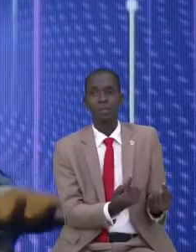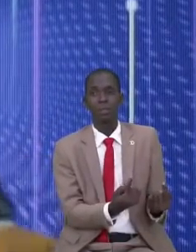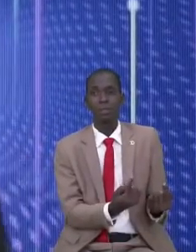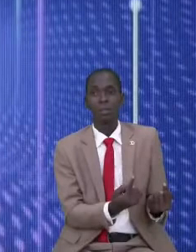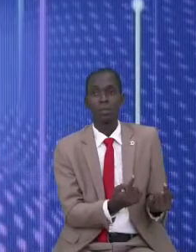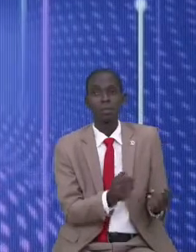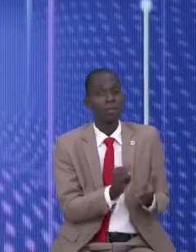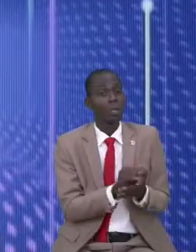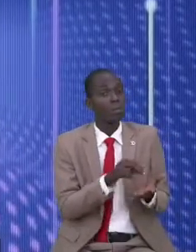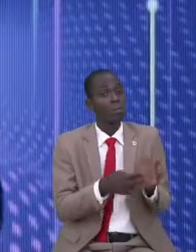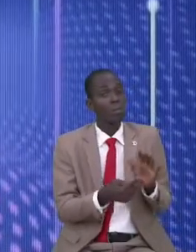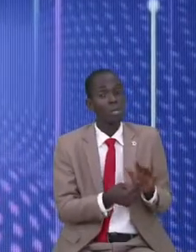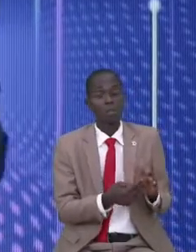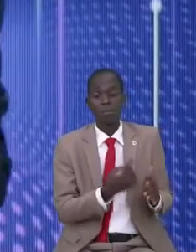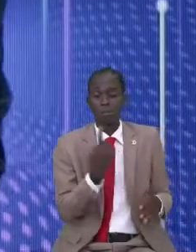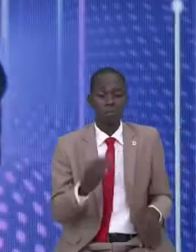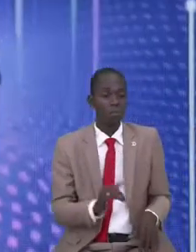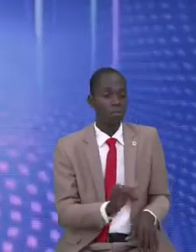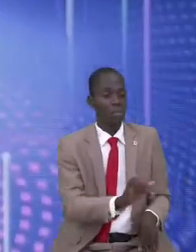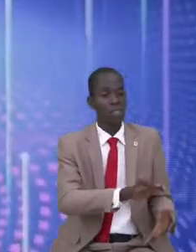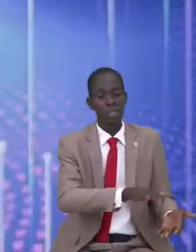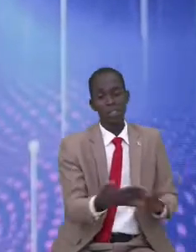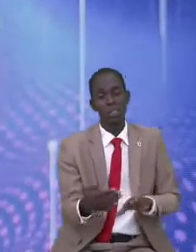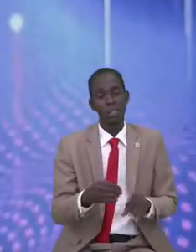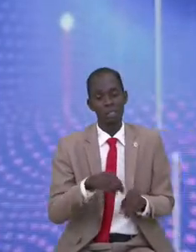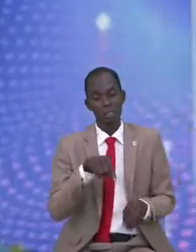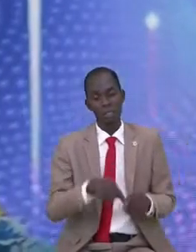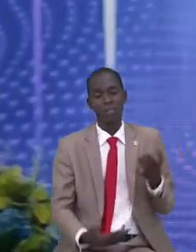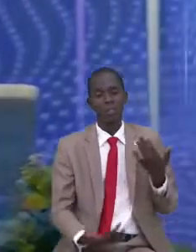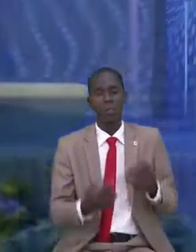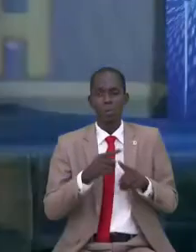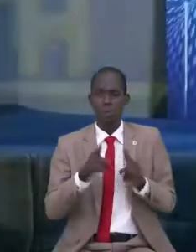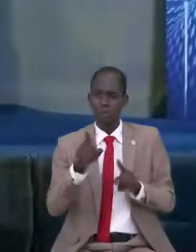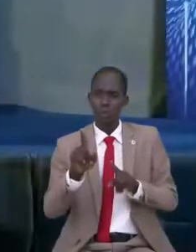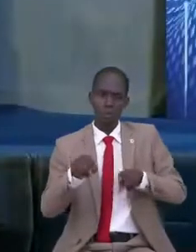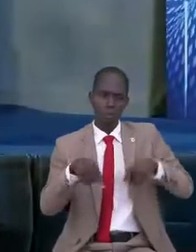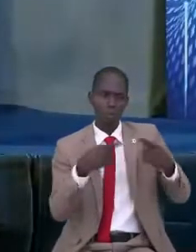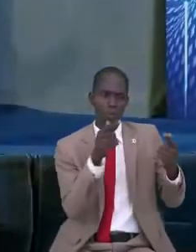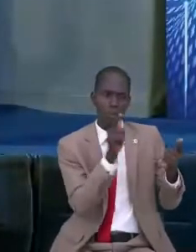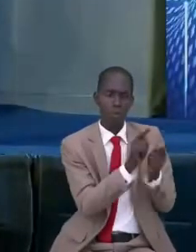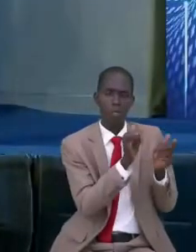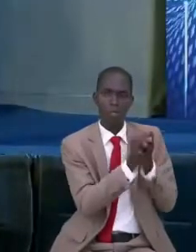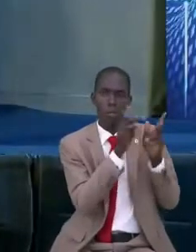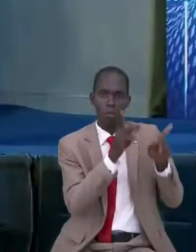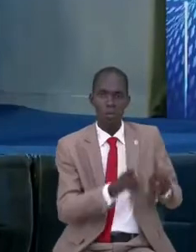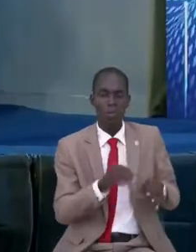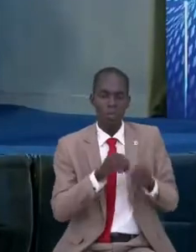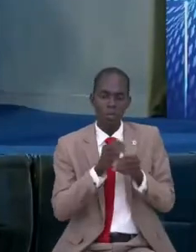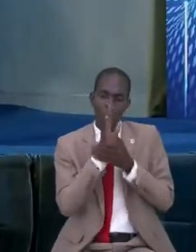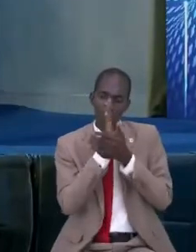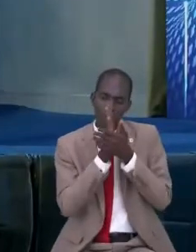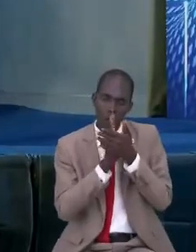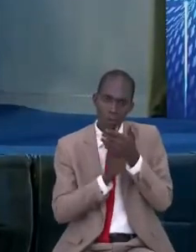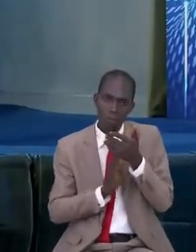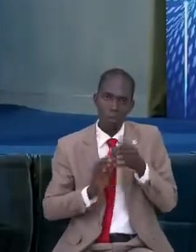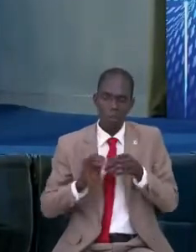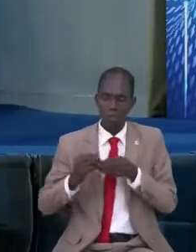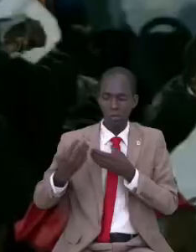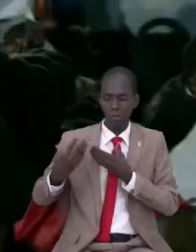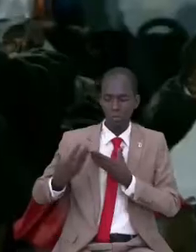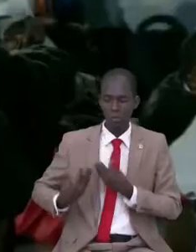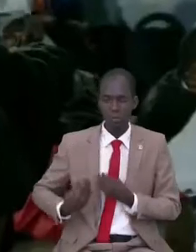will mean eternal death. But when you go to them in meekness, in